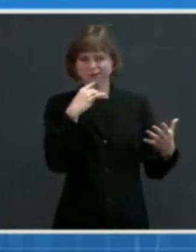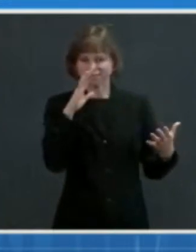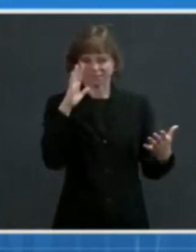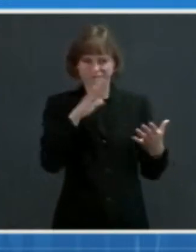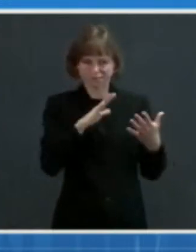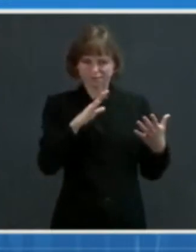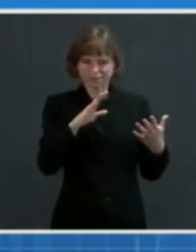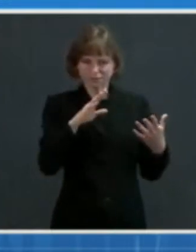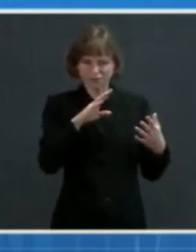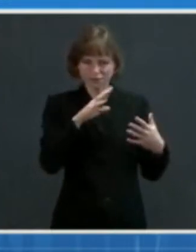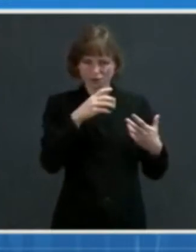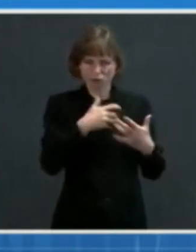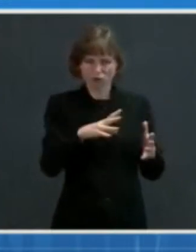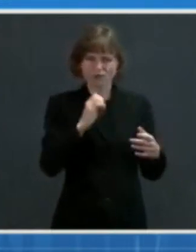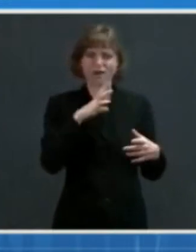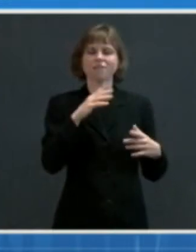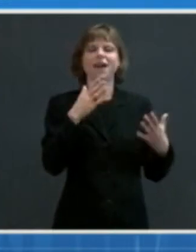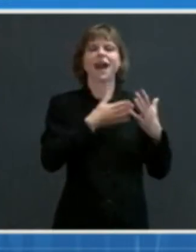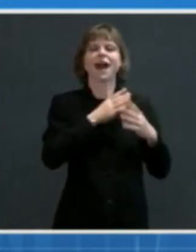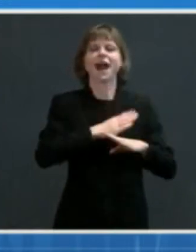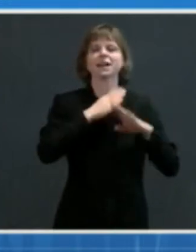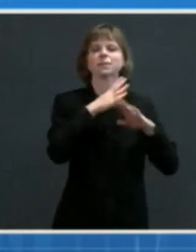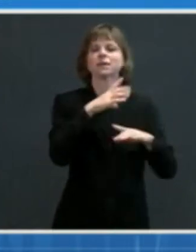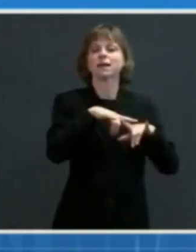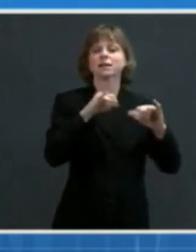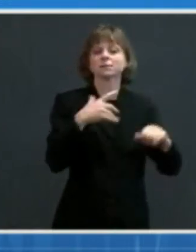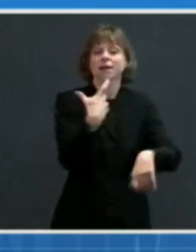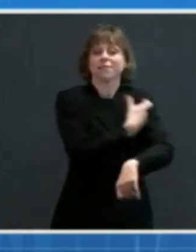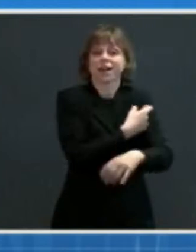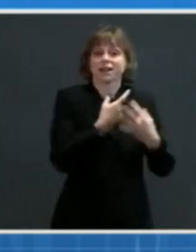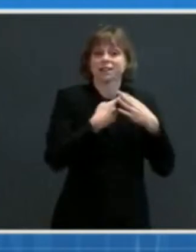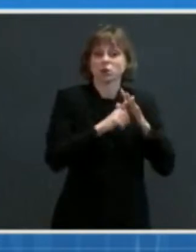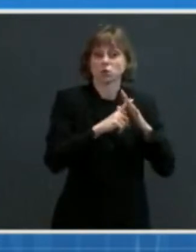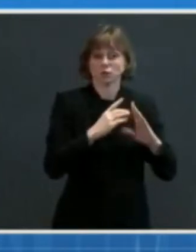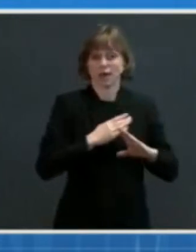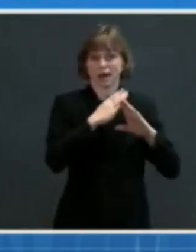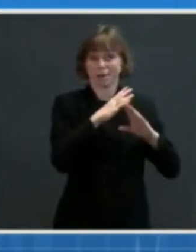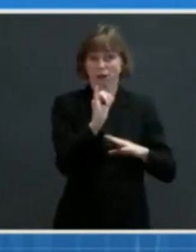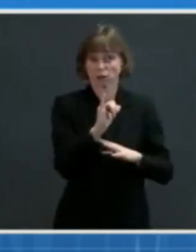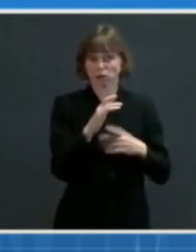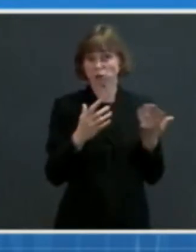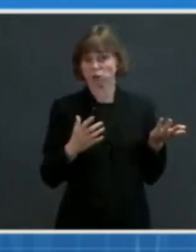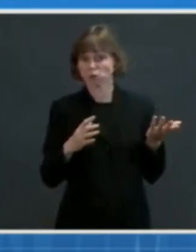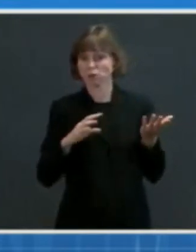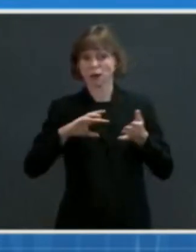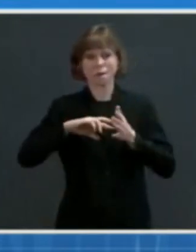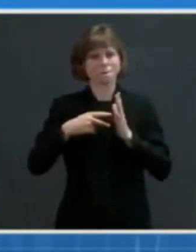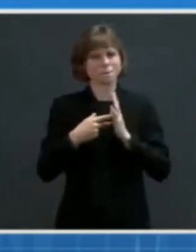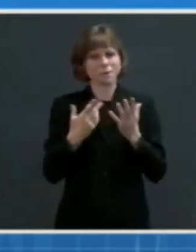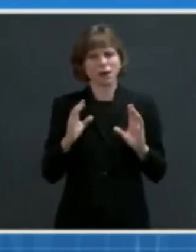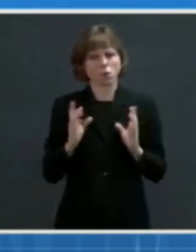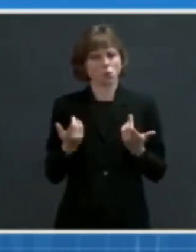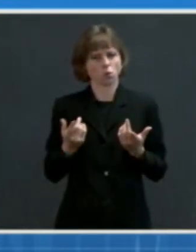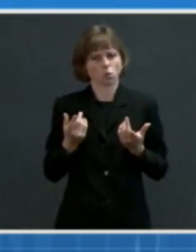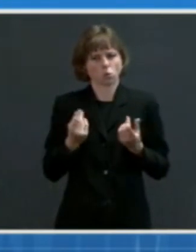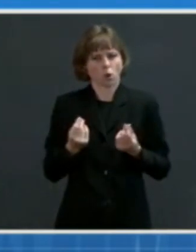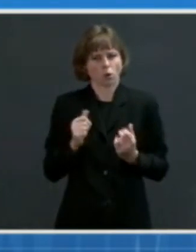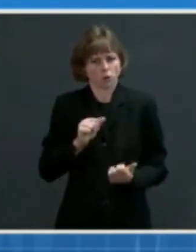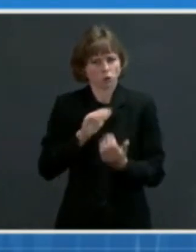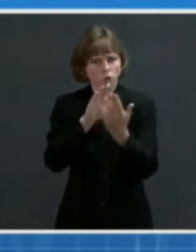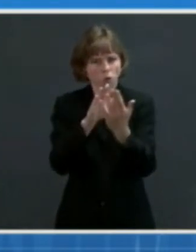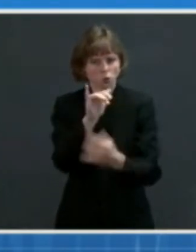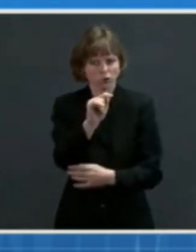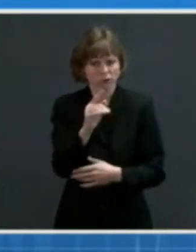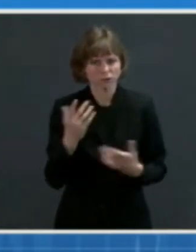some monoclonal antibodies as well as vaccine-induced antibodies. So what is the approach? The approach that we